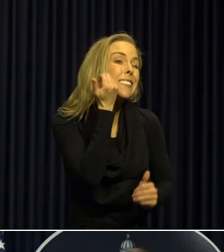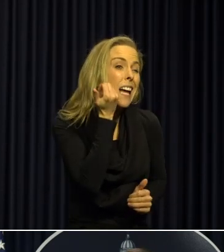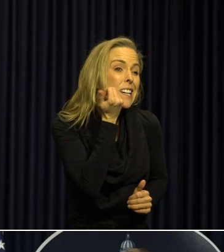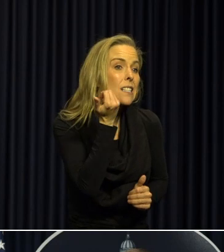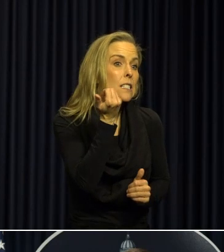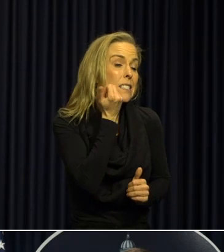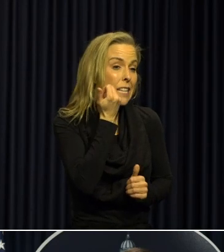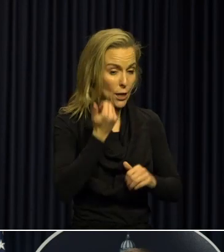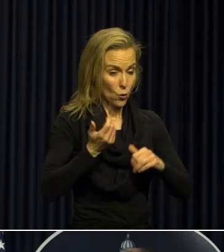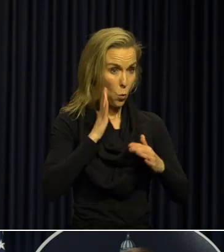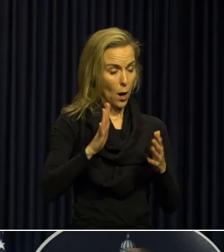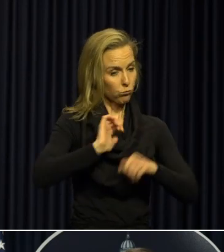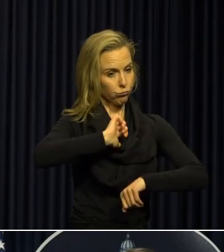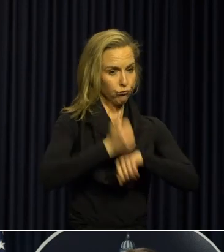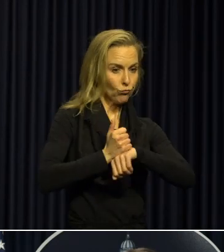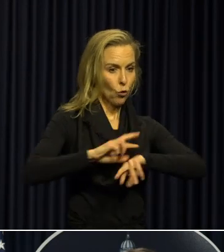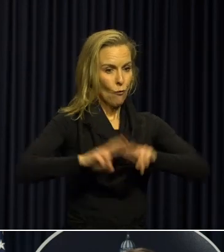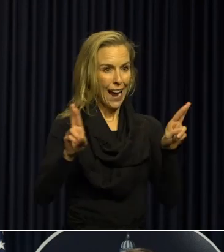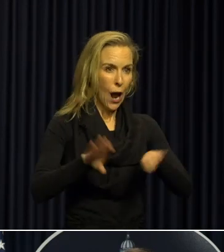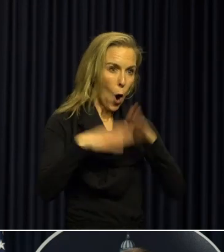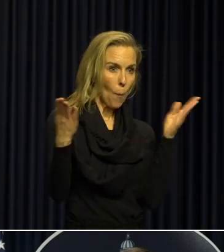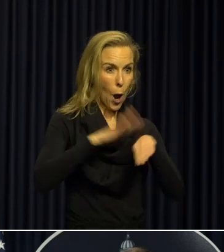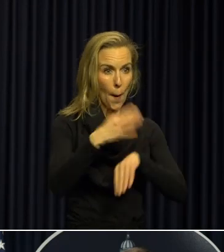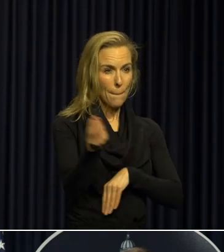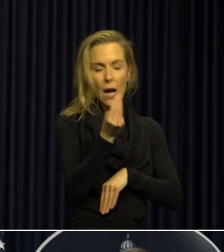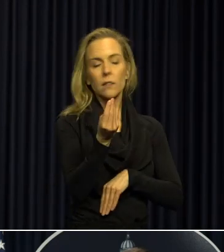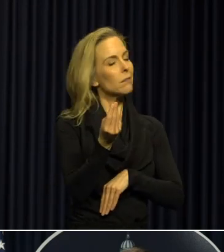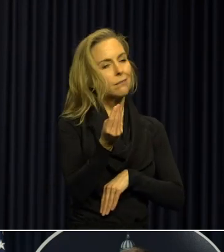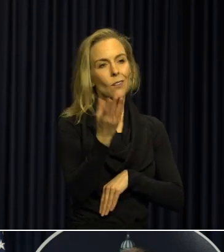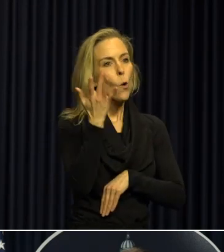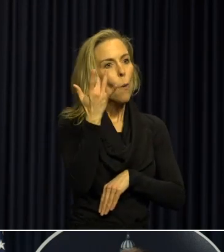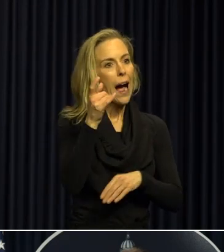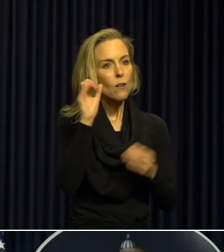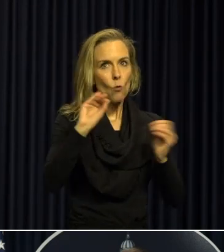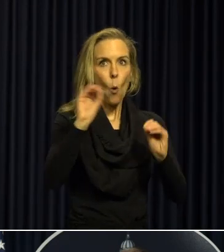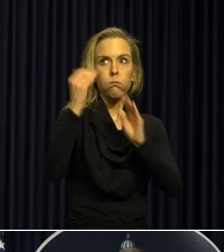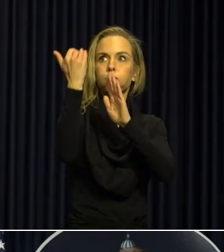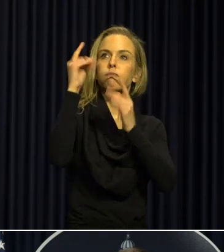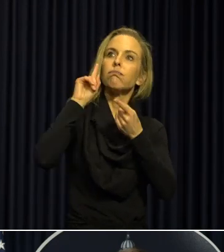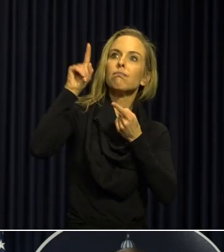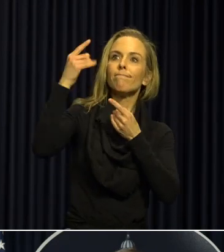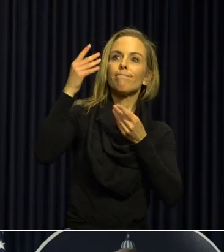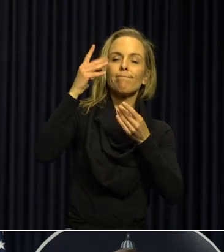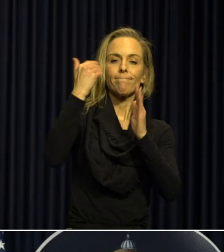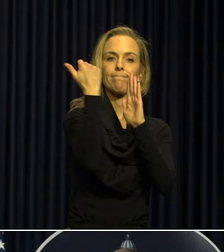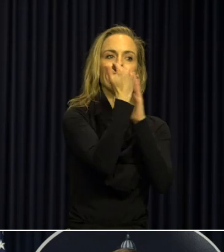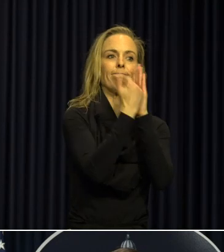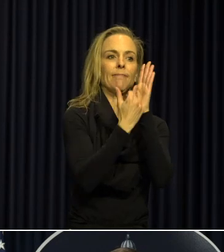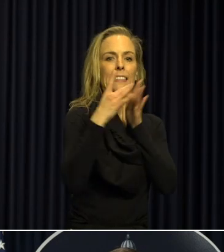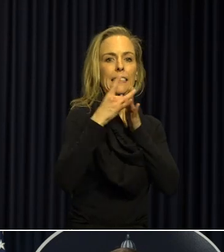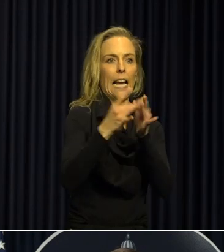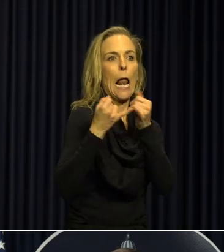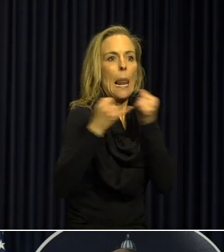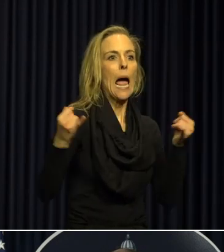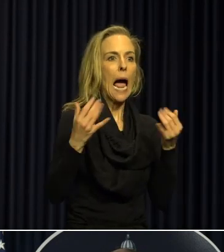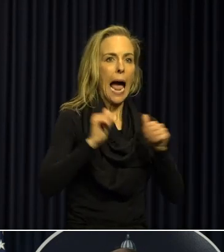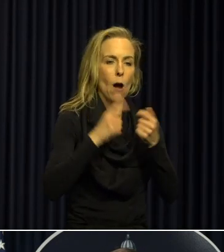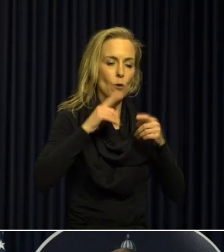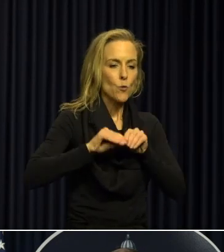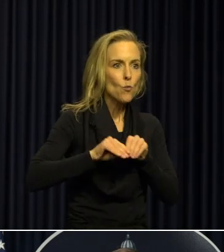going to be ready to be open on Monday because there isn't agreed upon guidance that has to get through given how it can